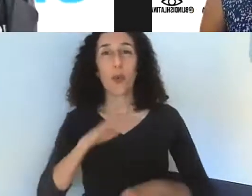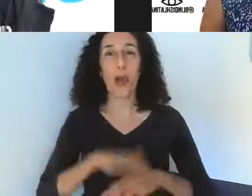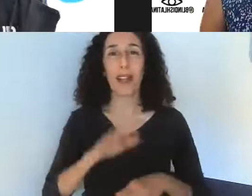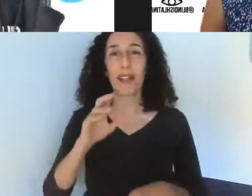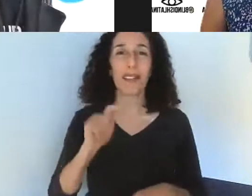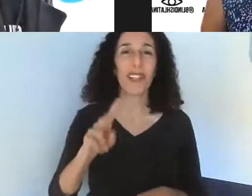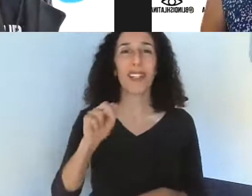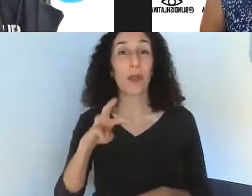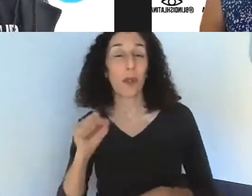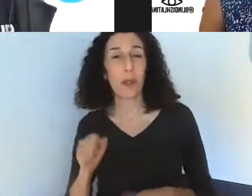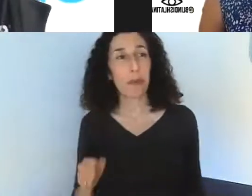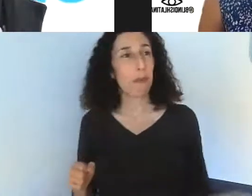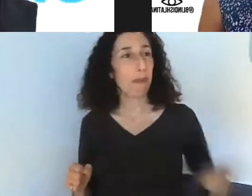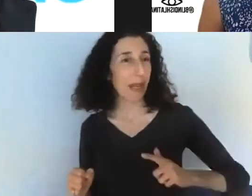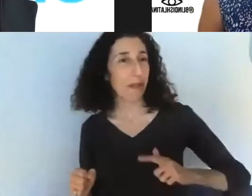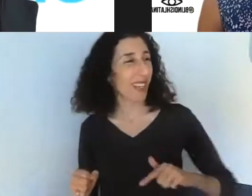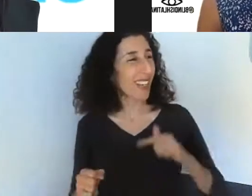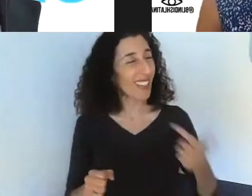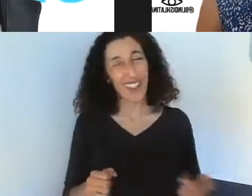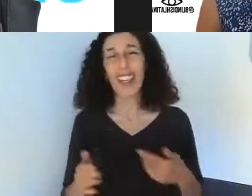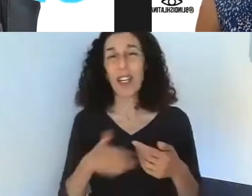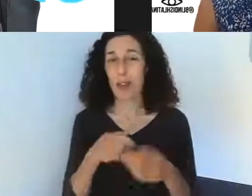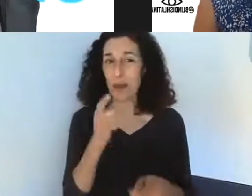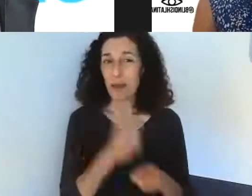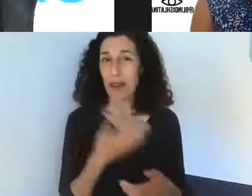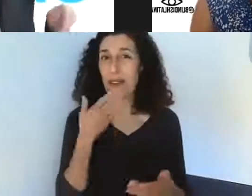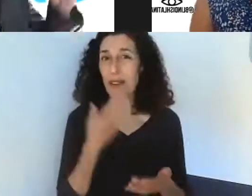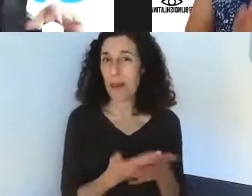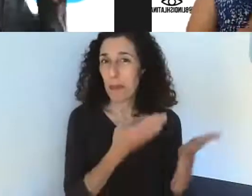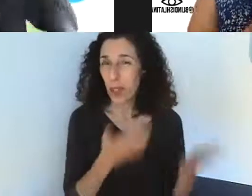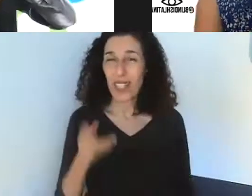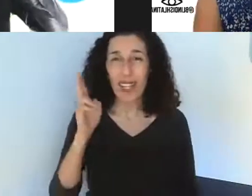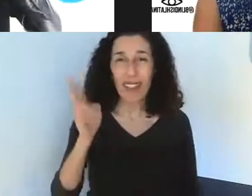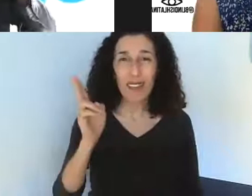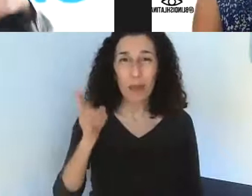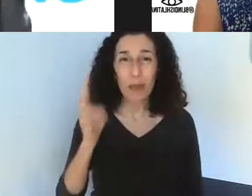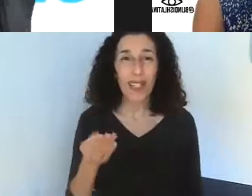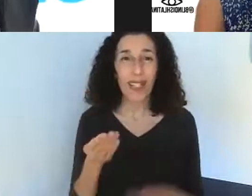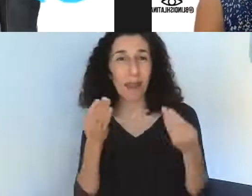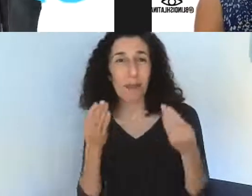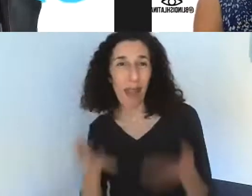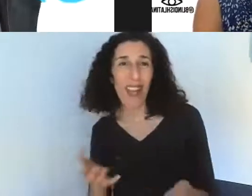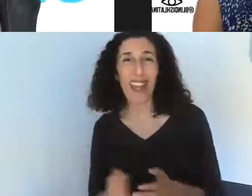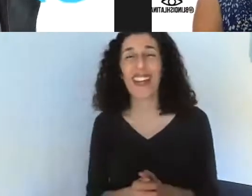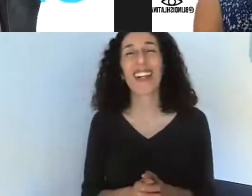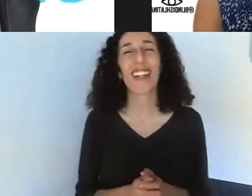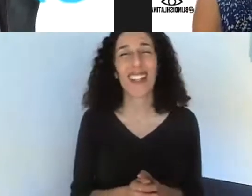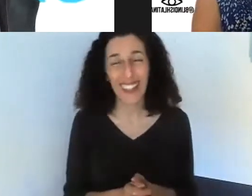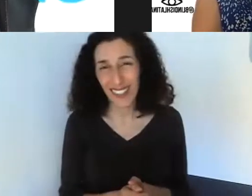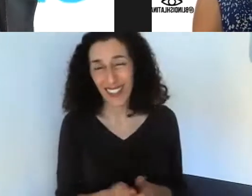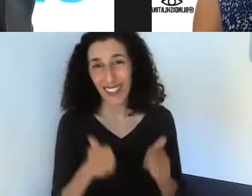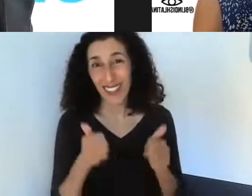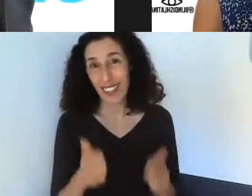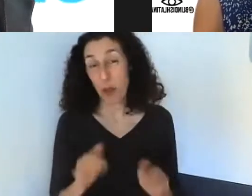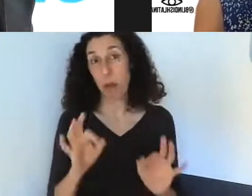So yes, Mariella bringing some history to the forefront. One of the things that I highly encourage you to do, if